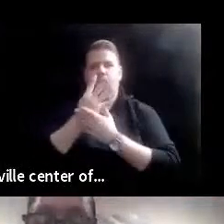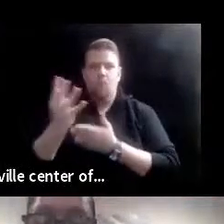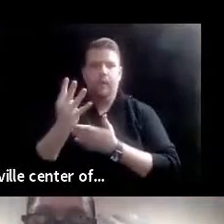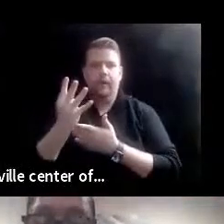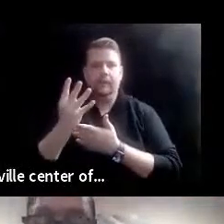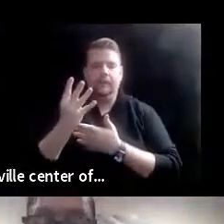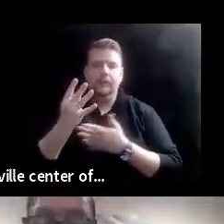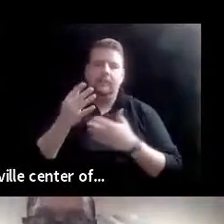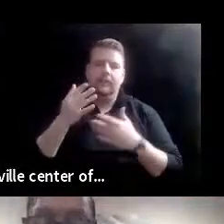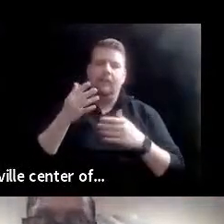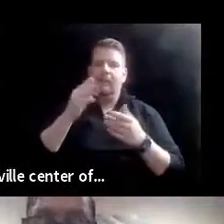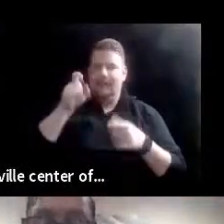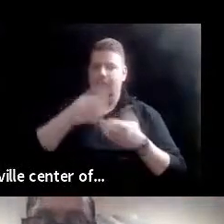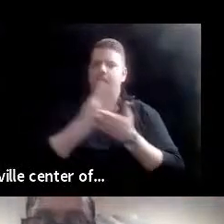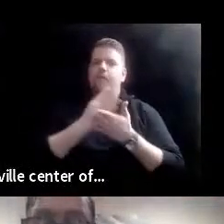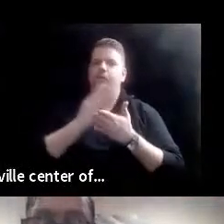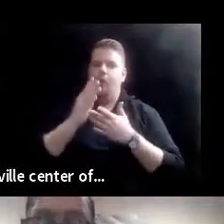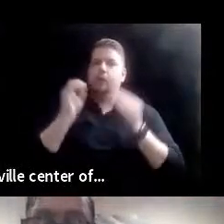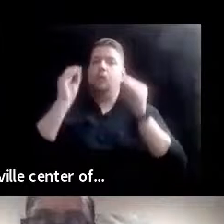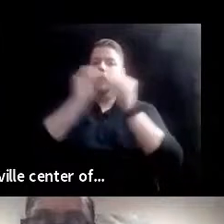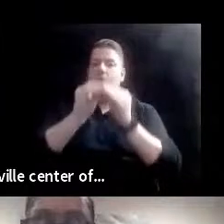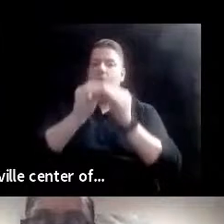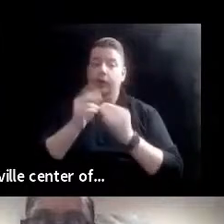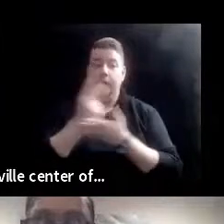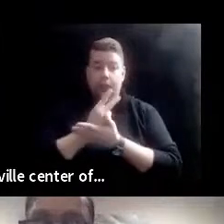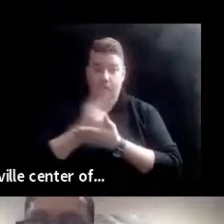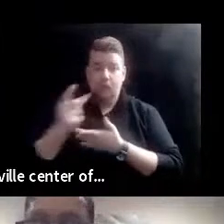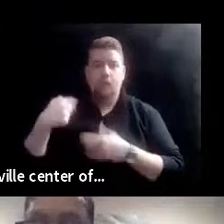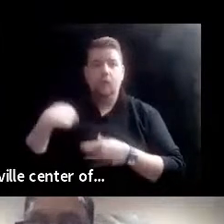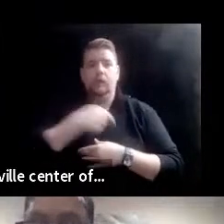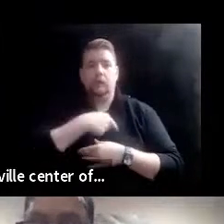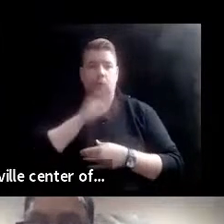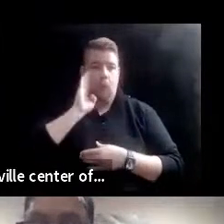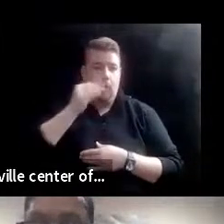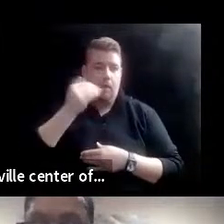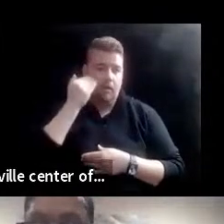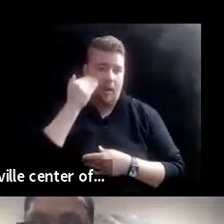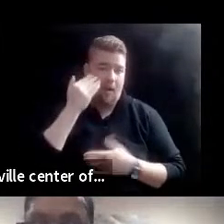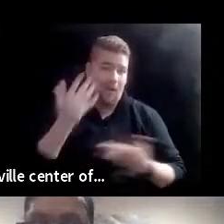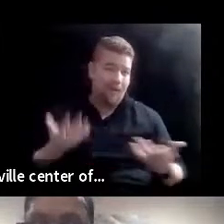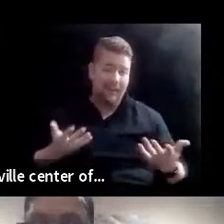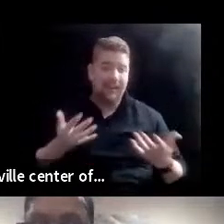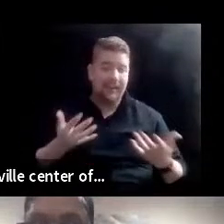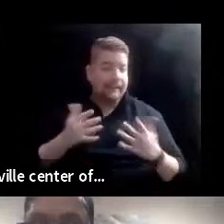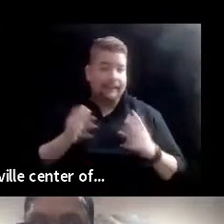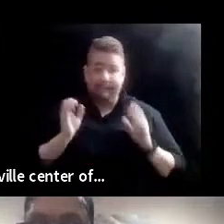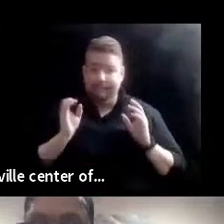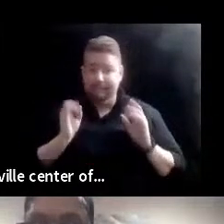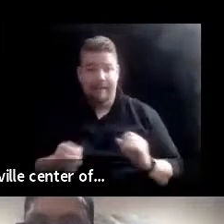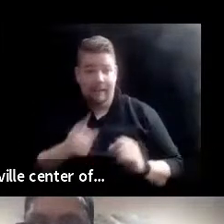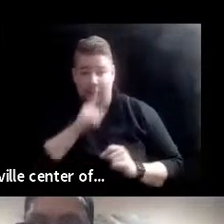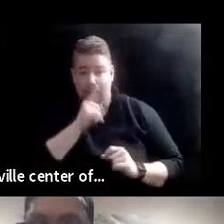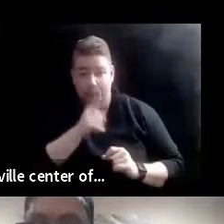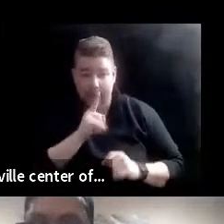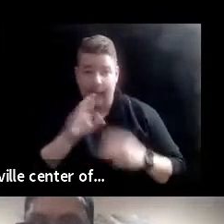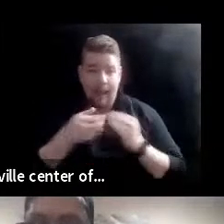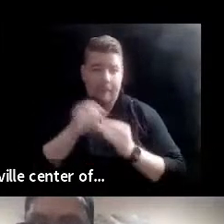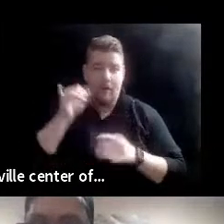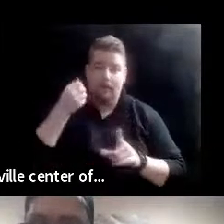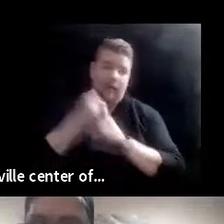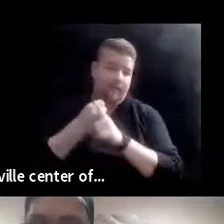And that just, in 2 weeks, we will know really nothing about its effect. And